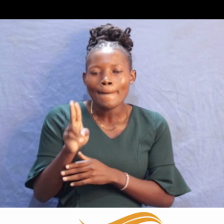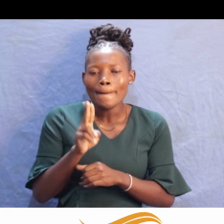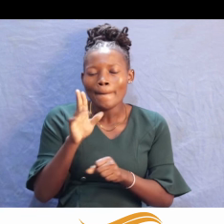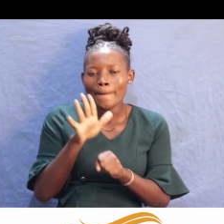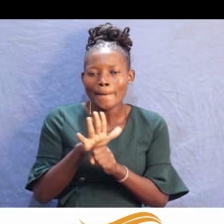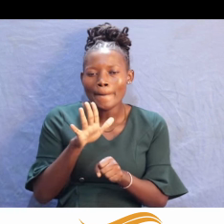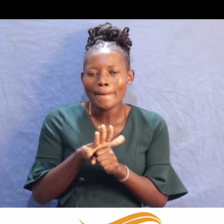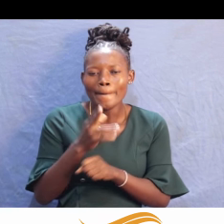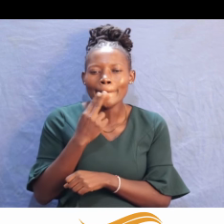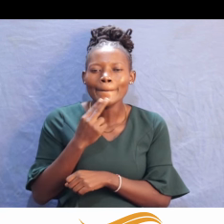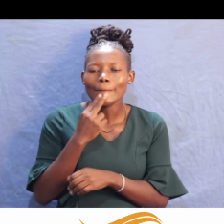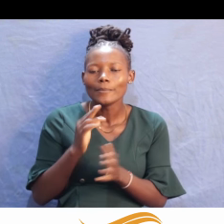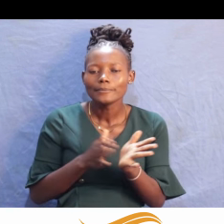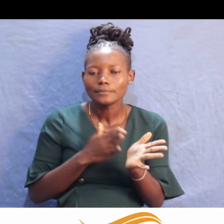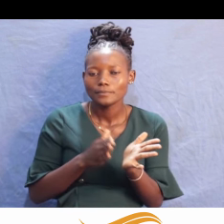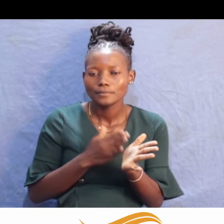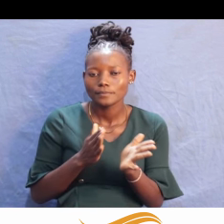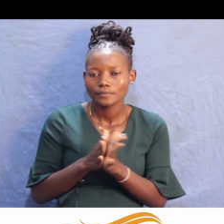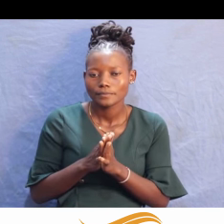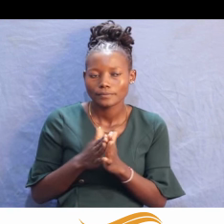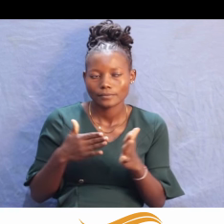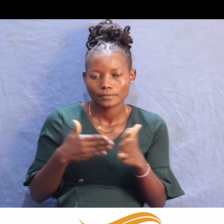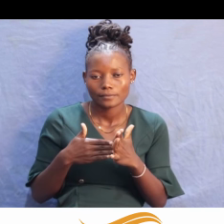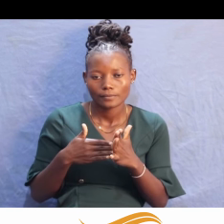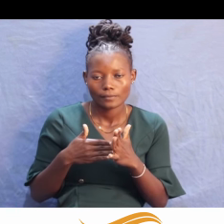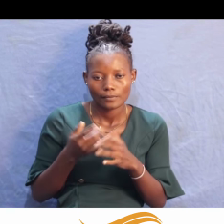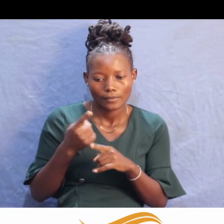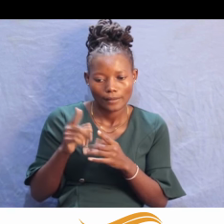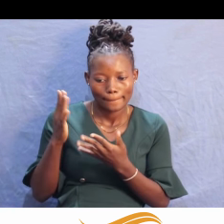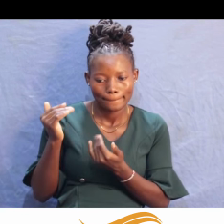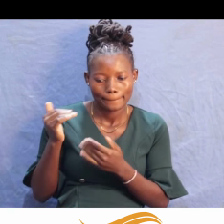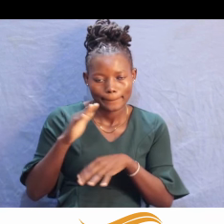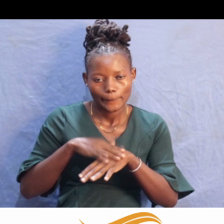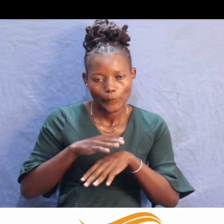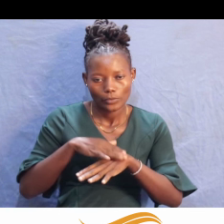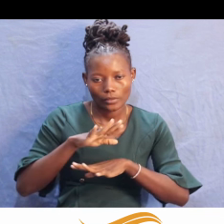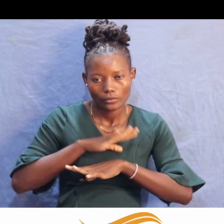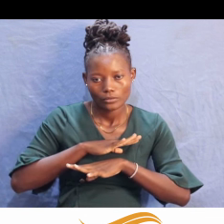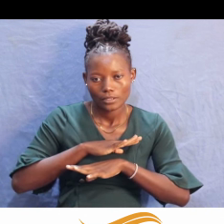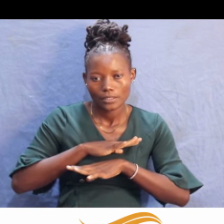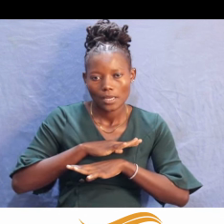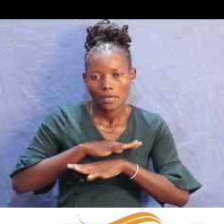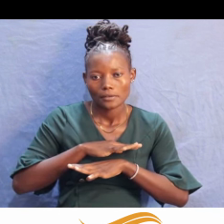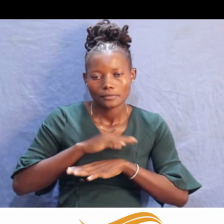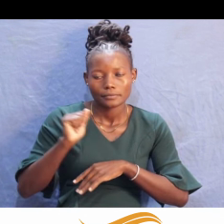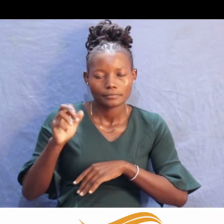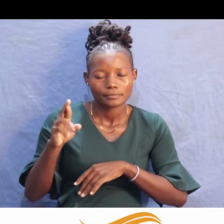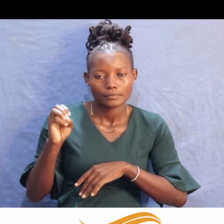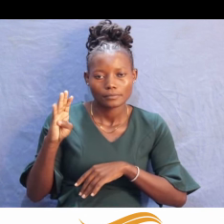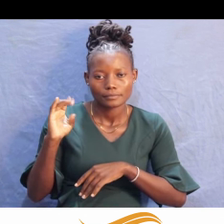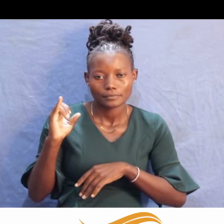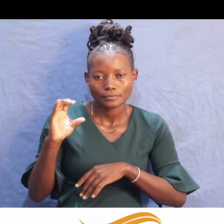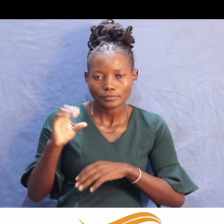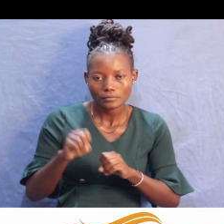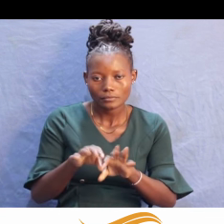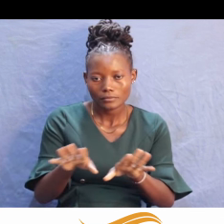glucose quickly, and they stop. But you hope they're good enough aerobically to sprint fast enough to win